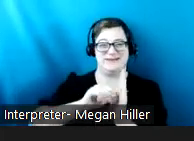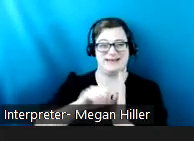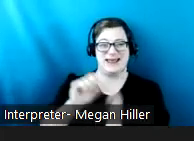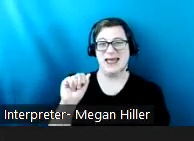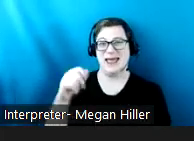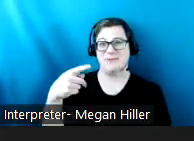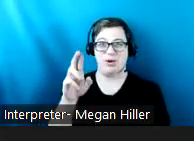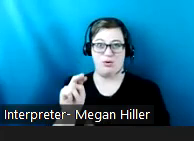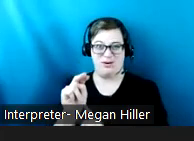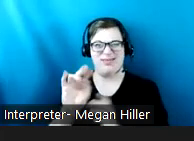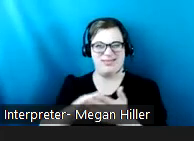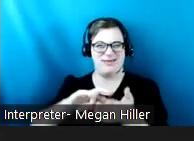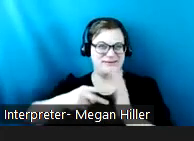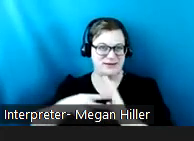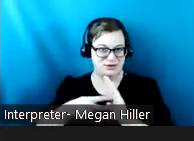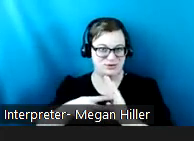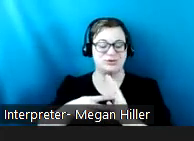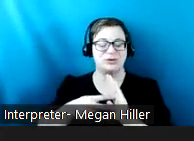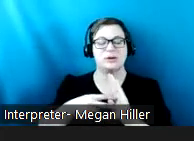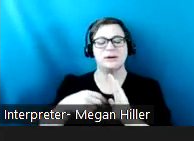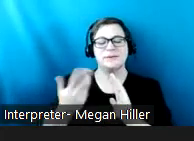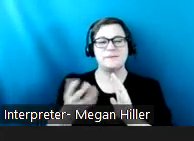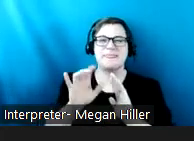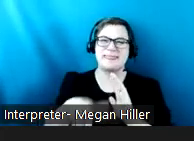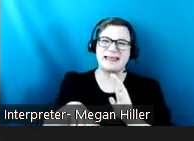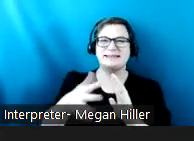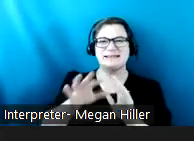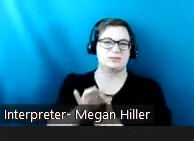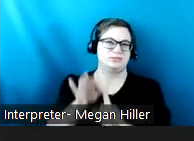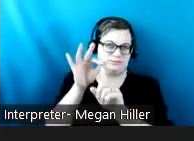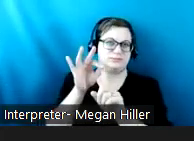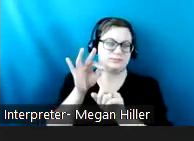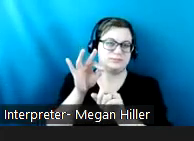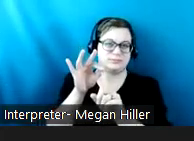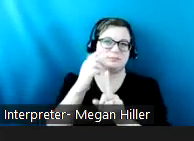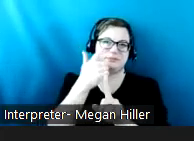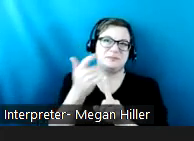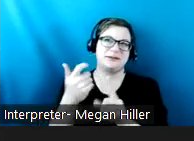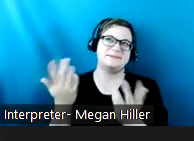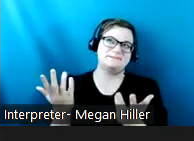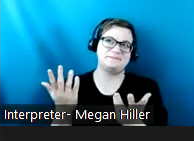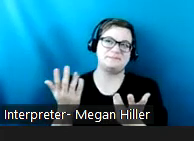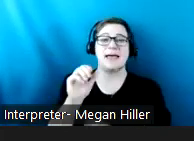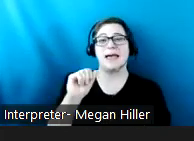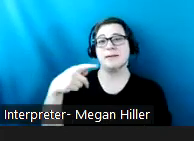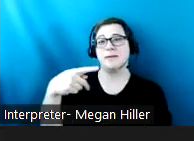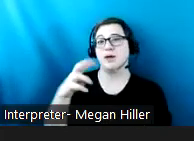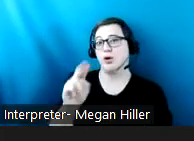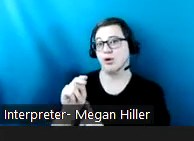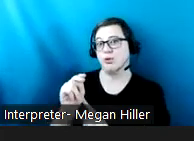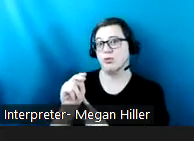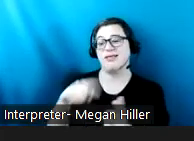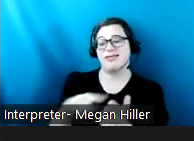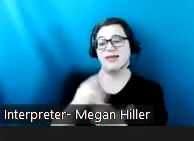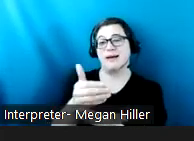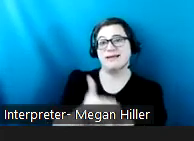APRN definition is this one's a little bit unique because we have APRNs are listed